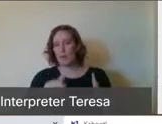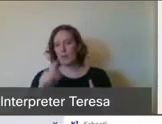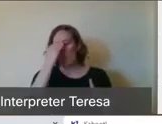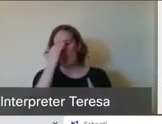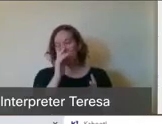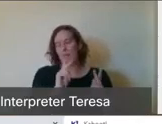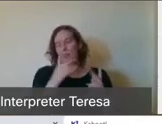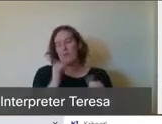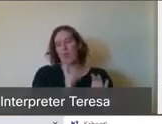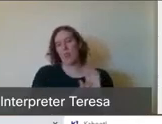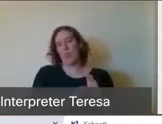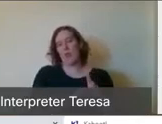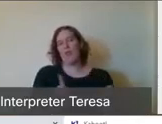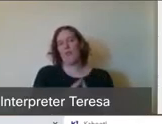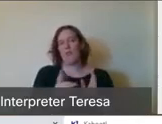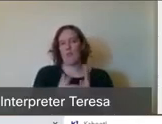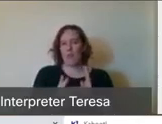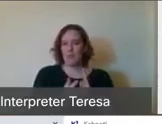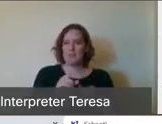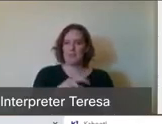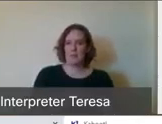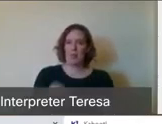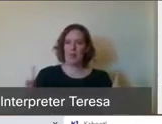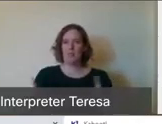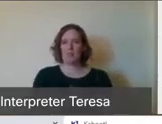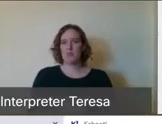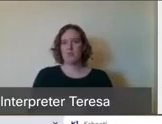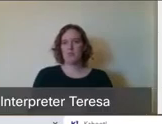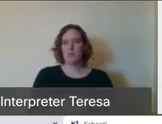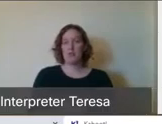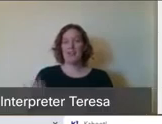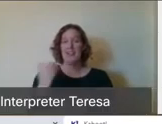as their technology and time allows. So again, that's